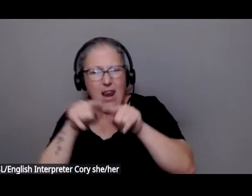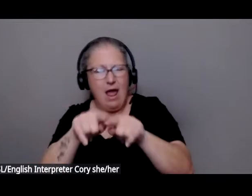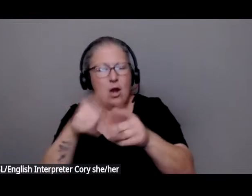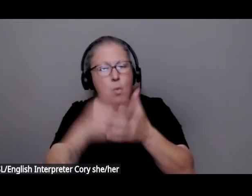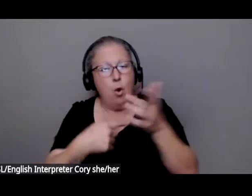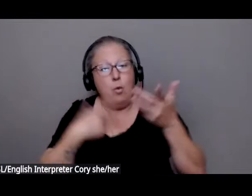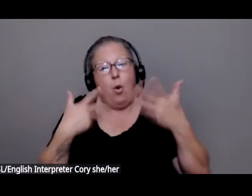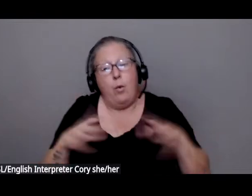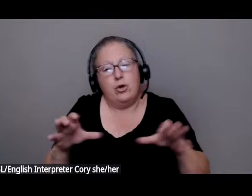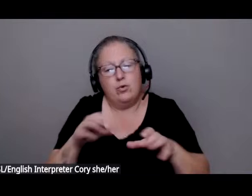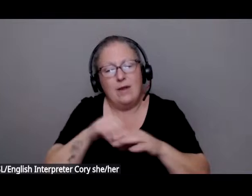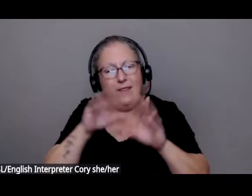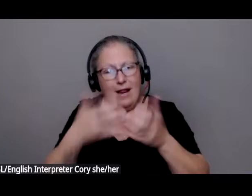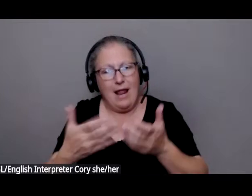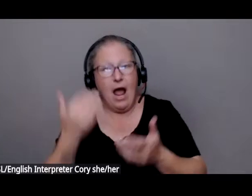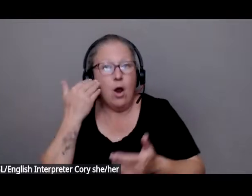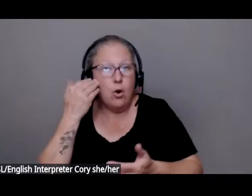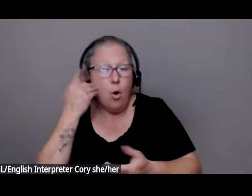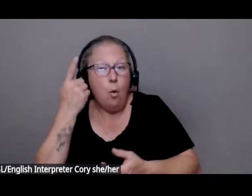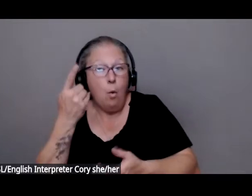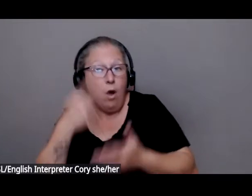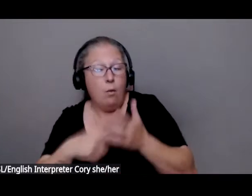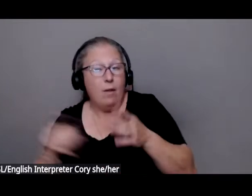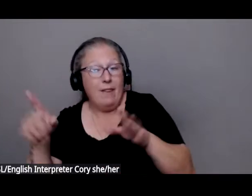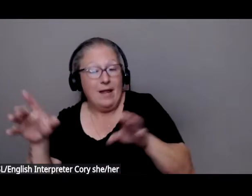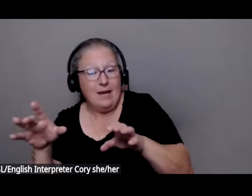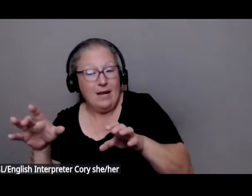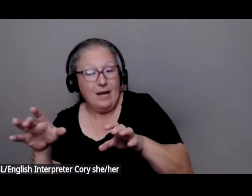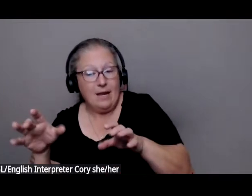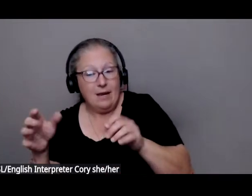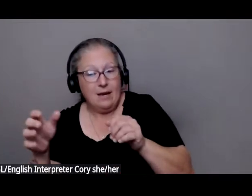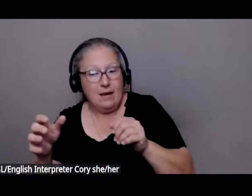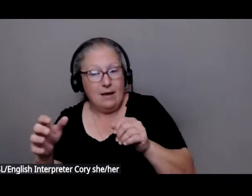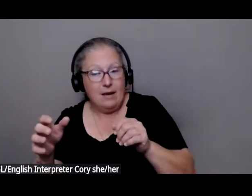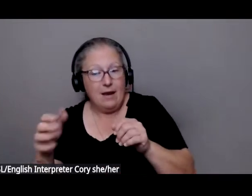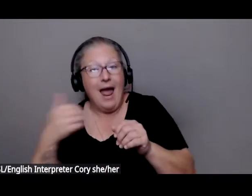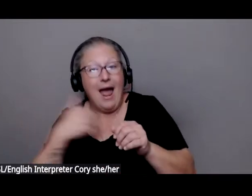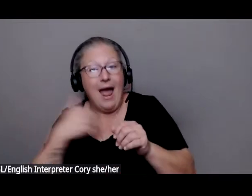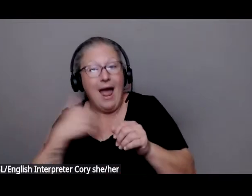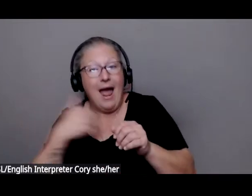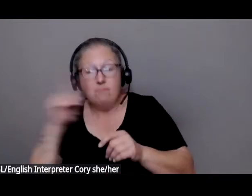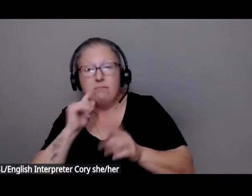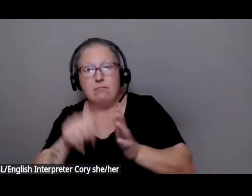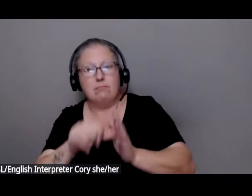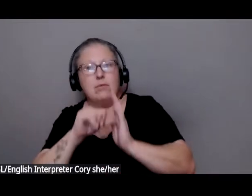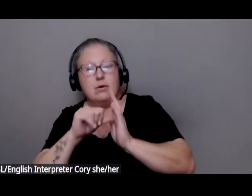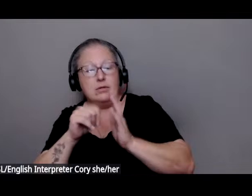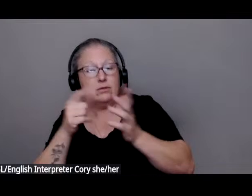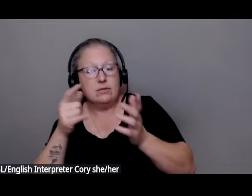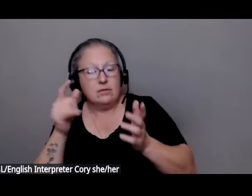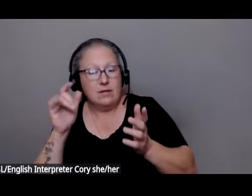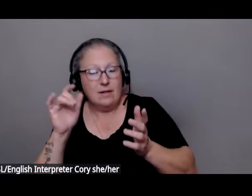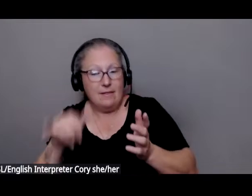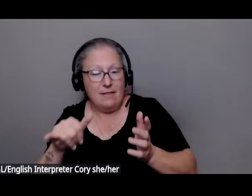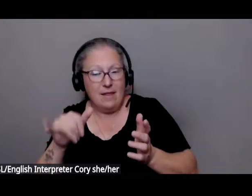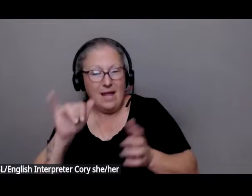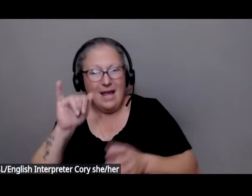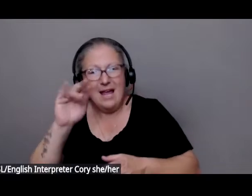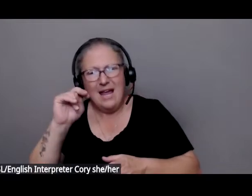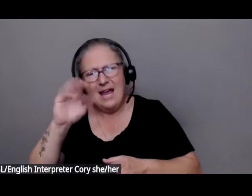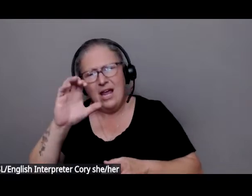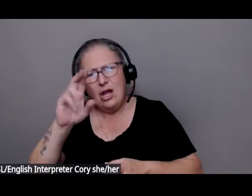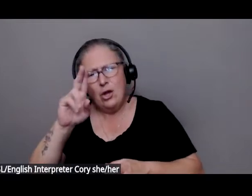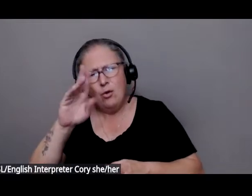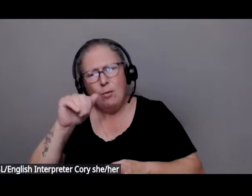doing in class. I know the one thing that they did have that he was really impressed by was an incubator